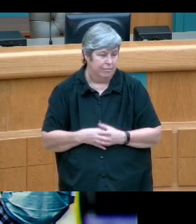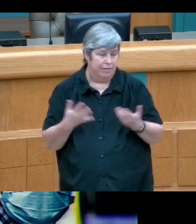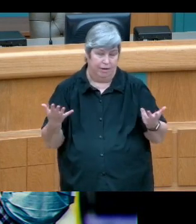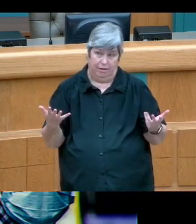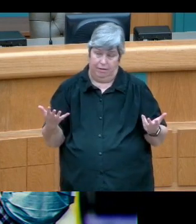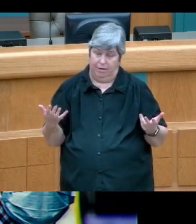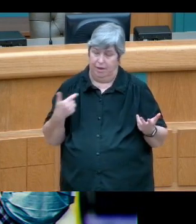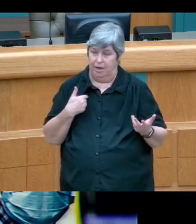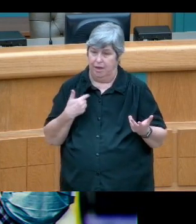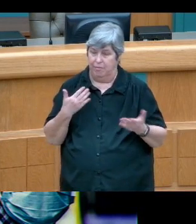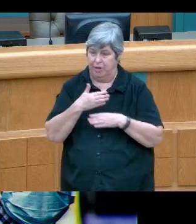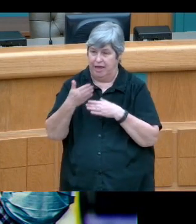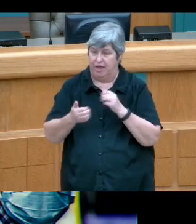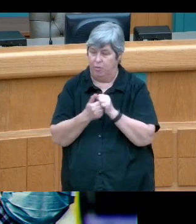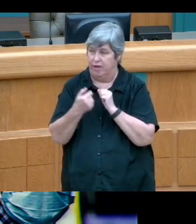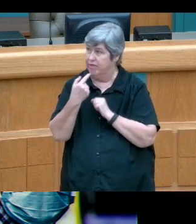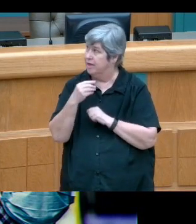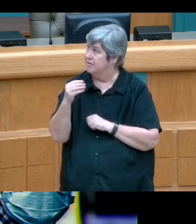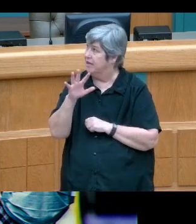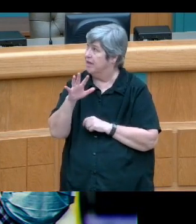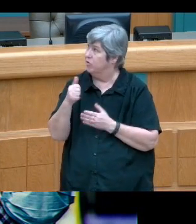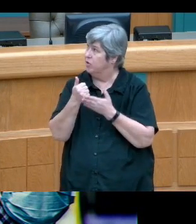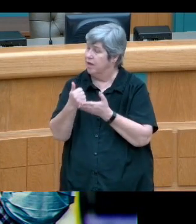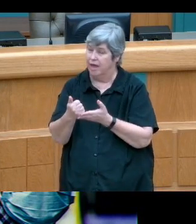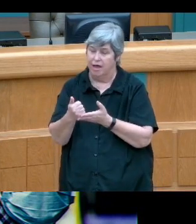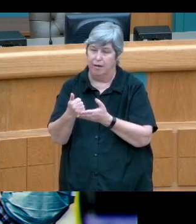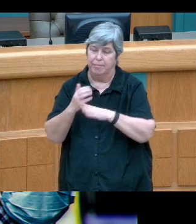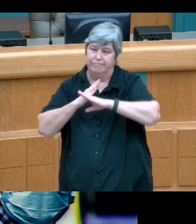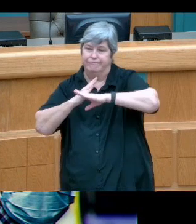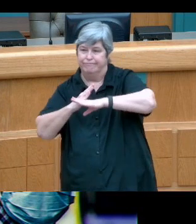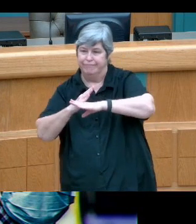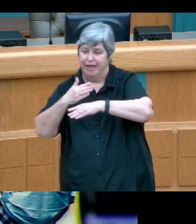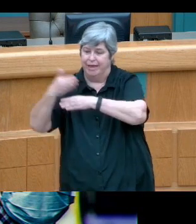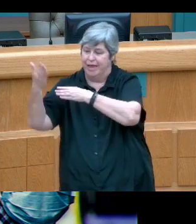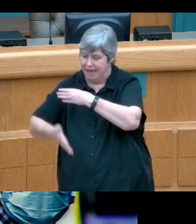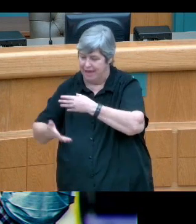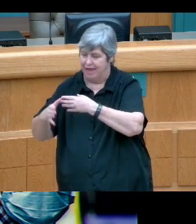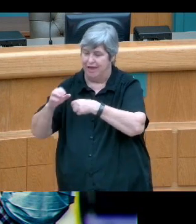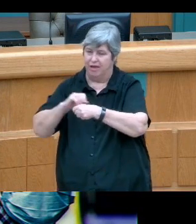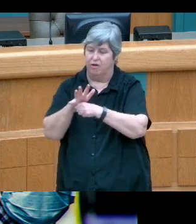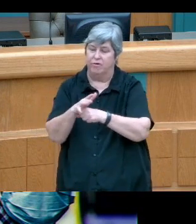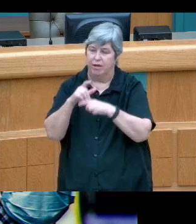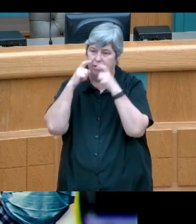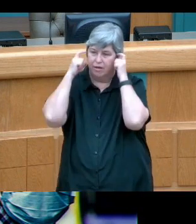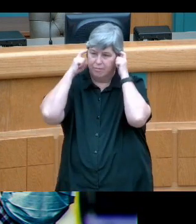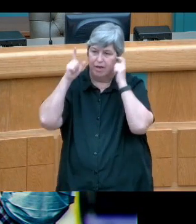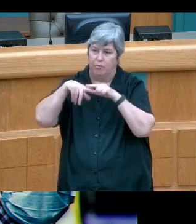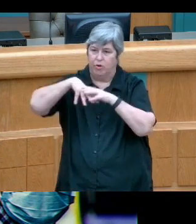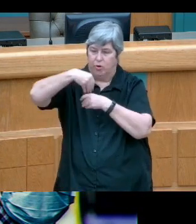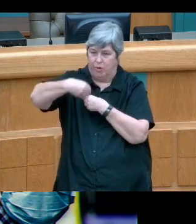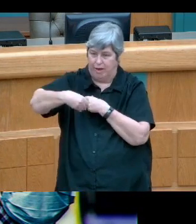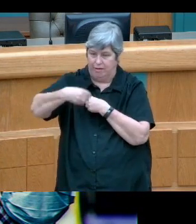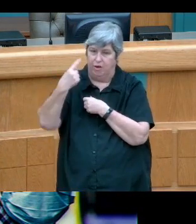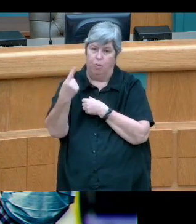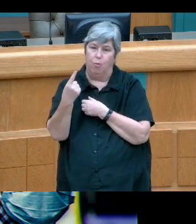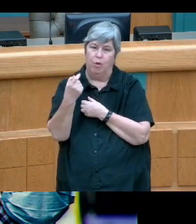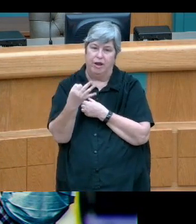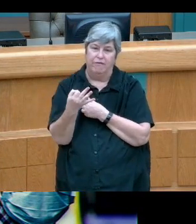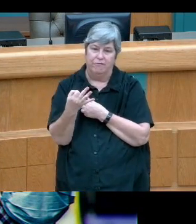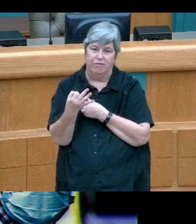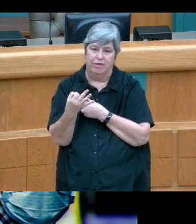Okay, so I'm going to end on this slide, and you can help to extinguish COVID-19 by wearing a mask out in public. It's one of the